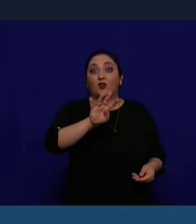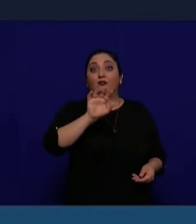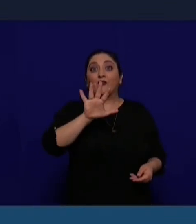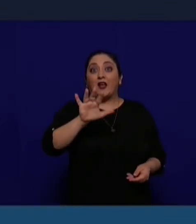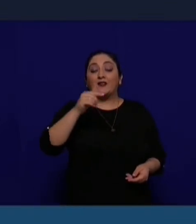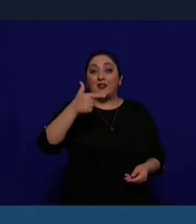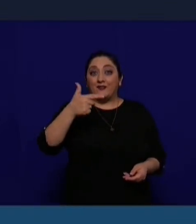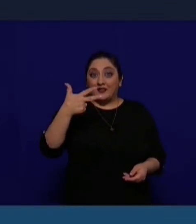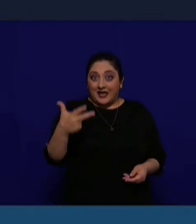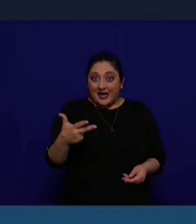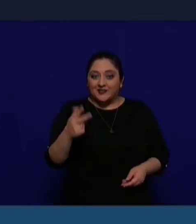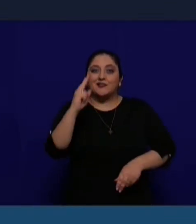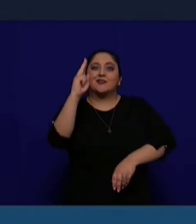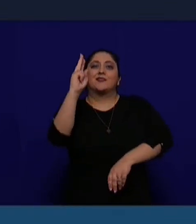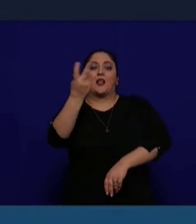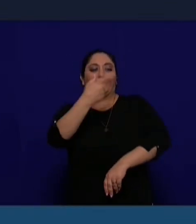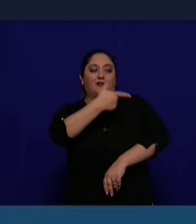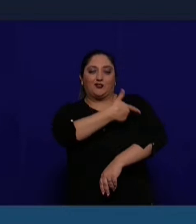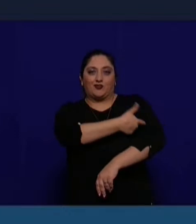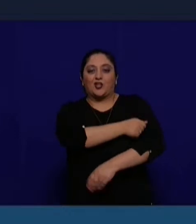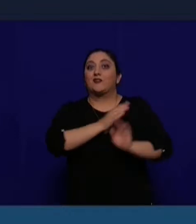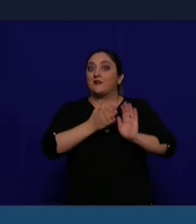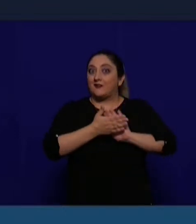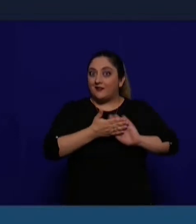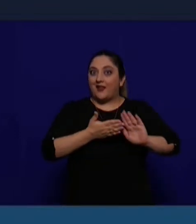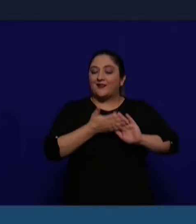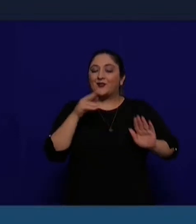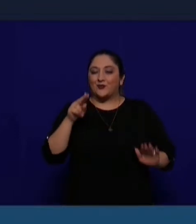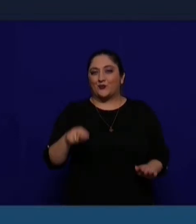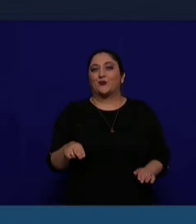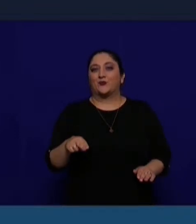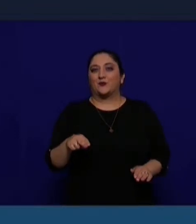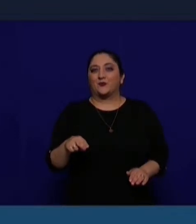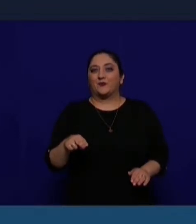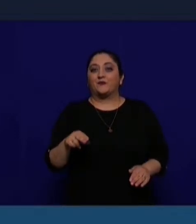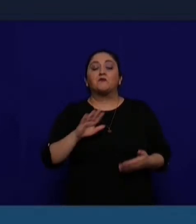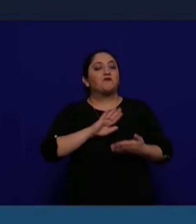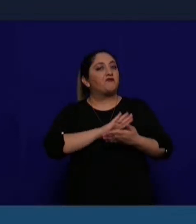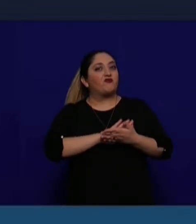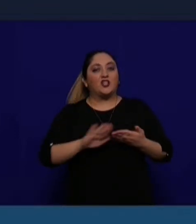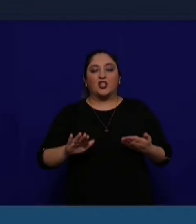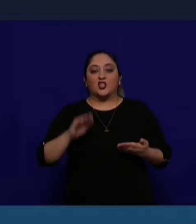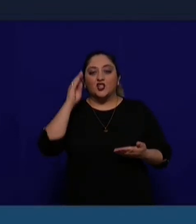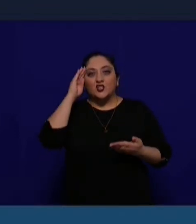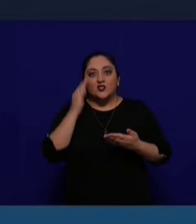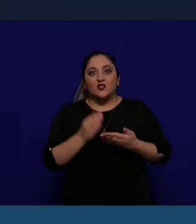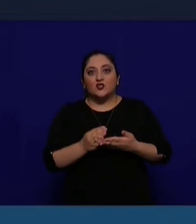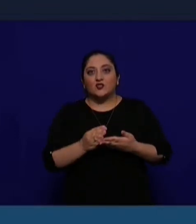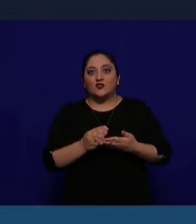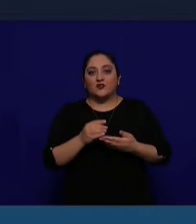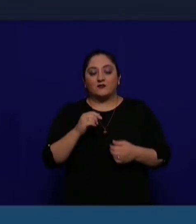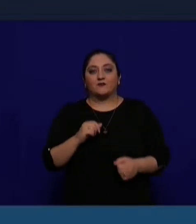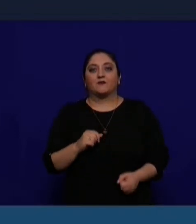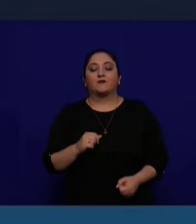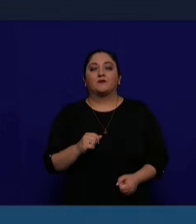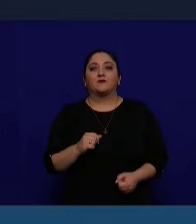54,578 persons who have taken the second dose as well. So these are the people who are already protected within our